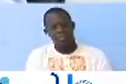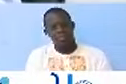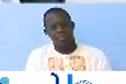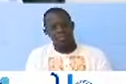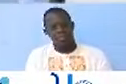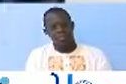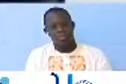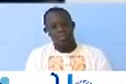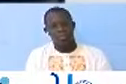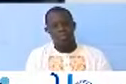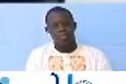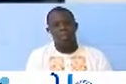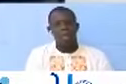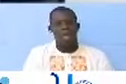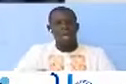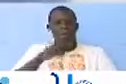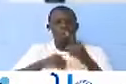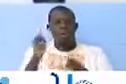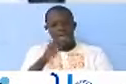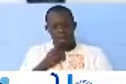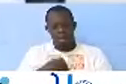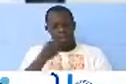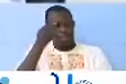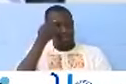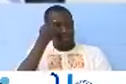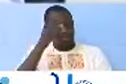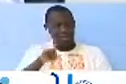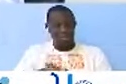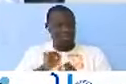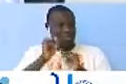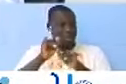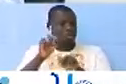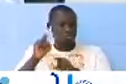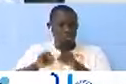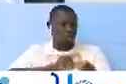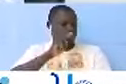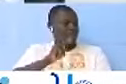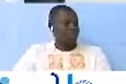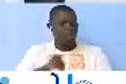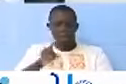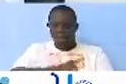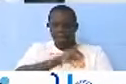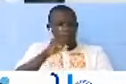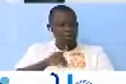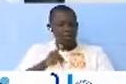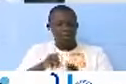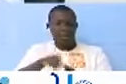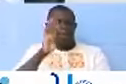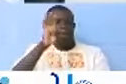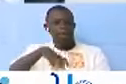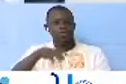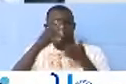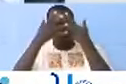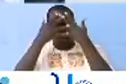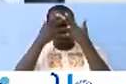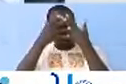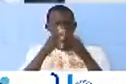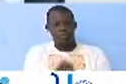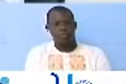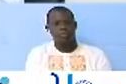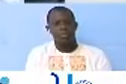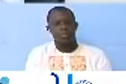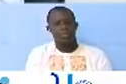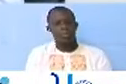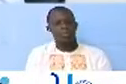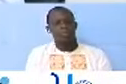lie. According to my thoughts, he spent a long time too at mile 2. And after he spent time at mile 2, did you eventually see him